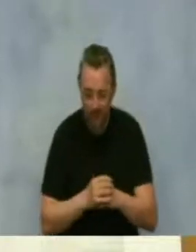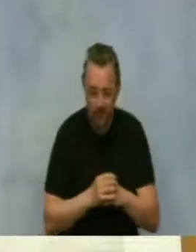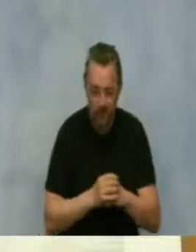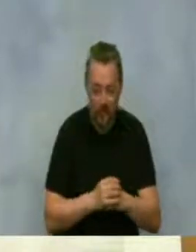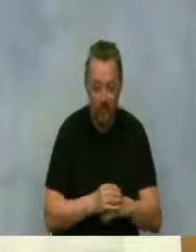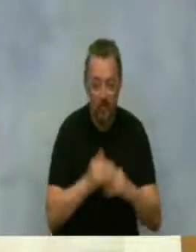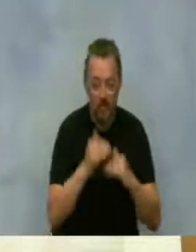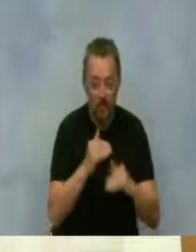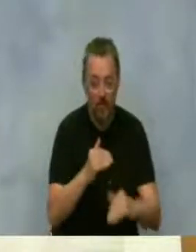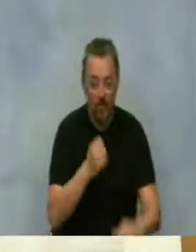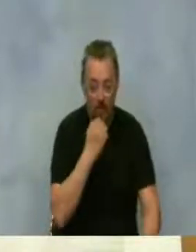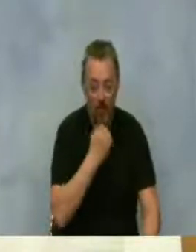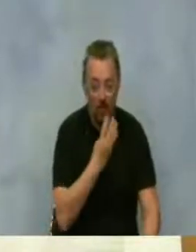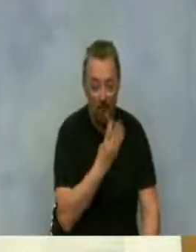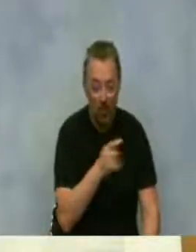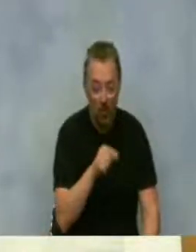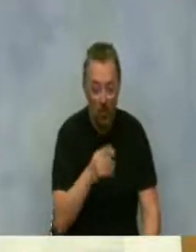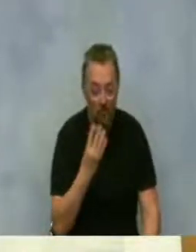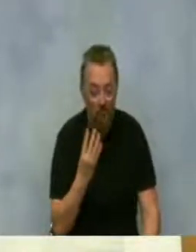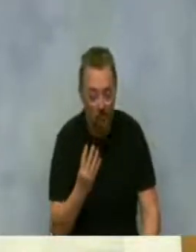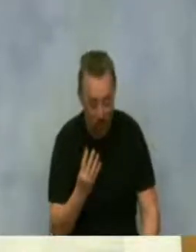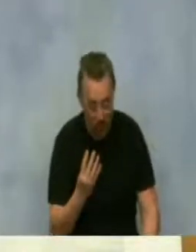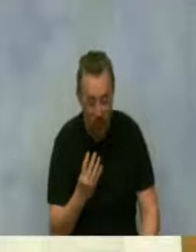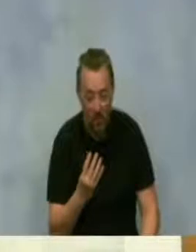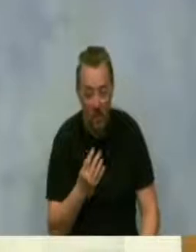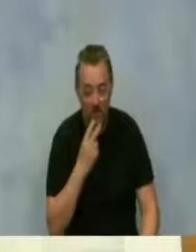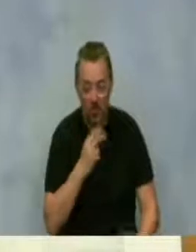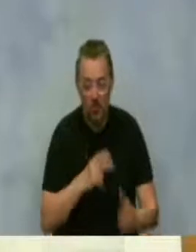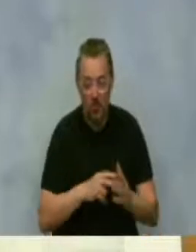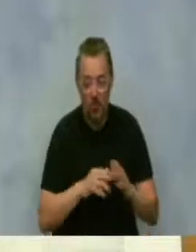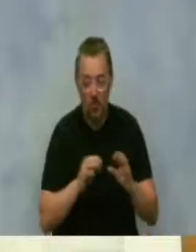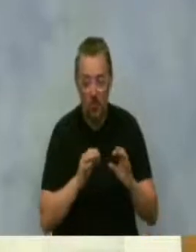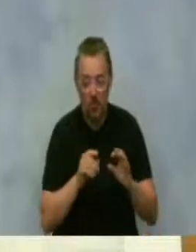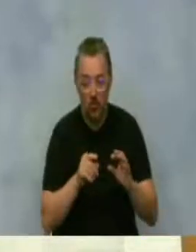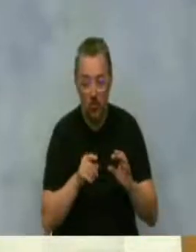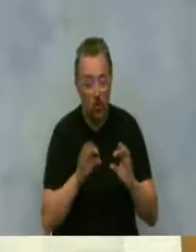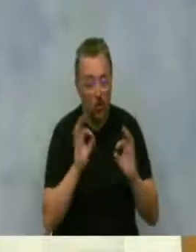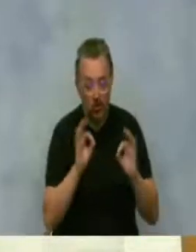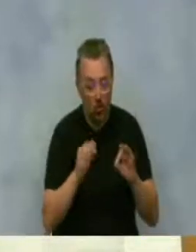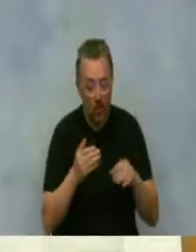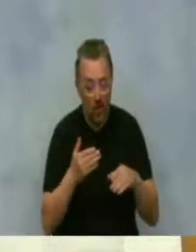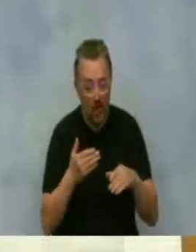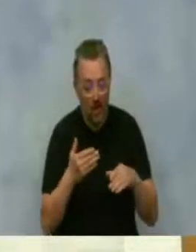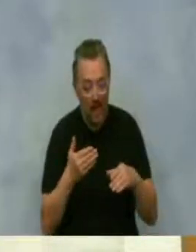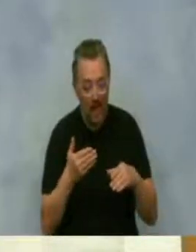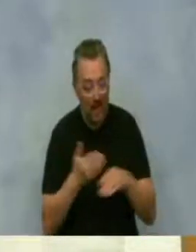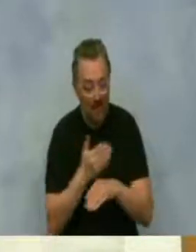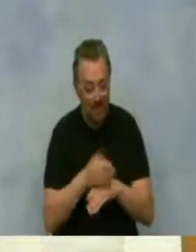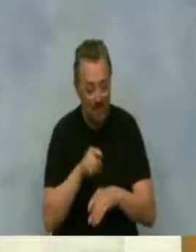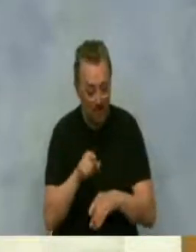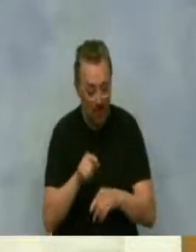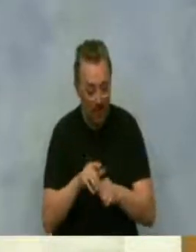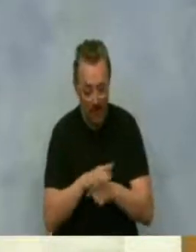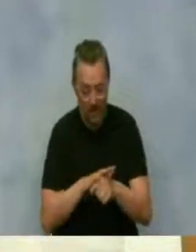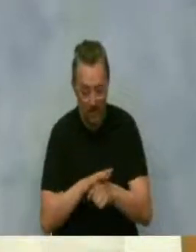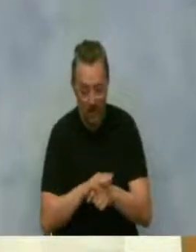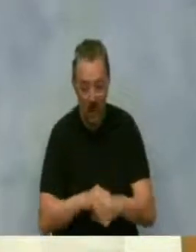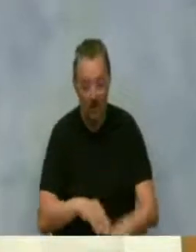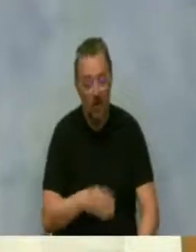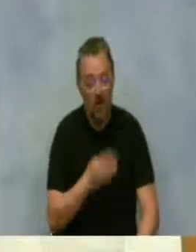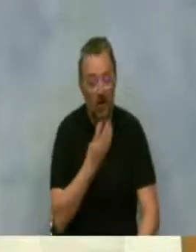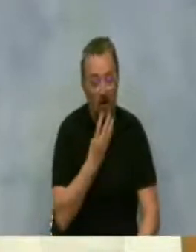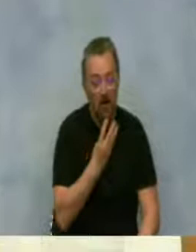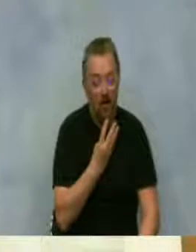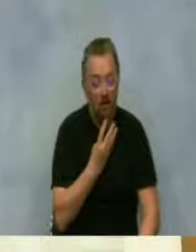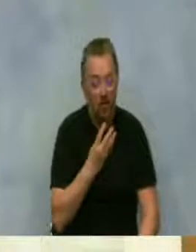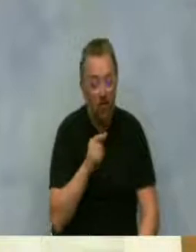Section 4.4 notes that there was no employee relations activity for the resource during this period. And Section